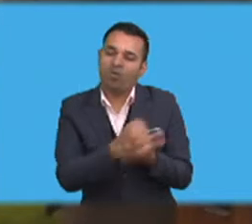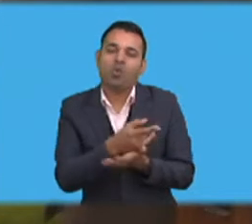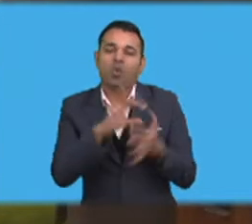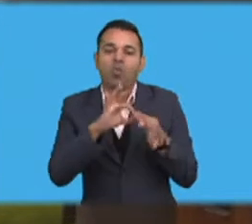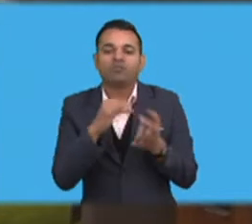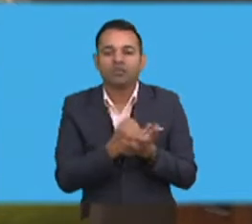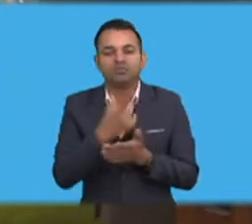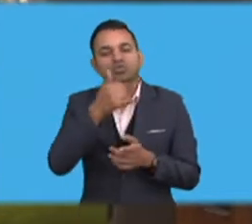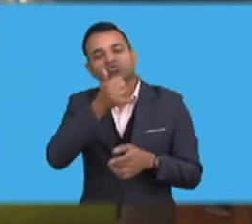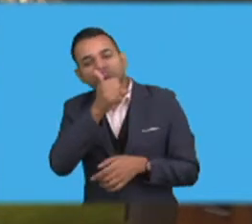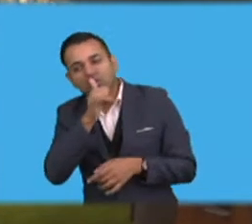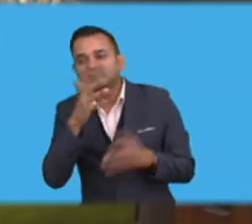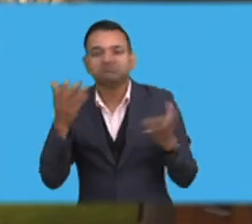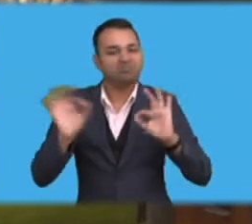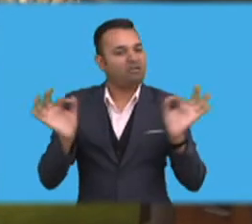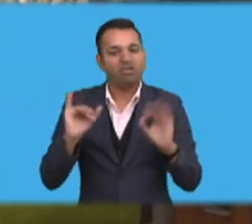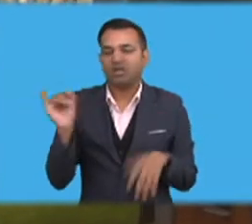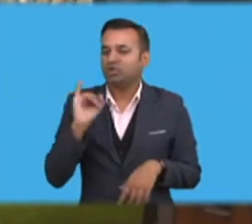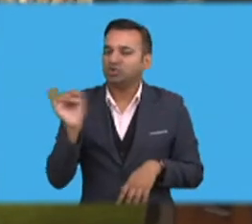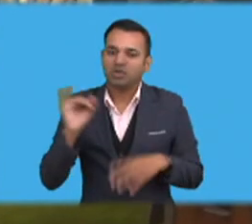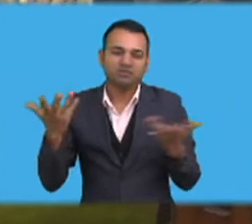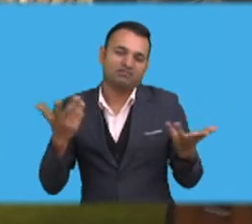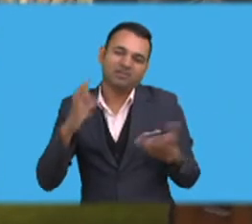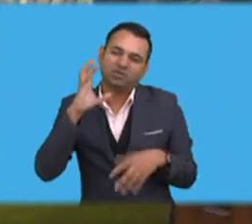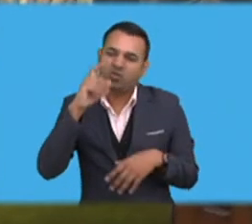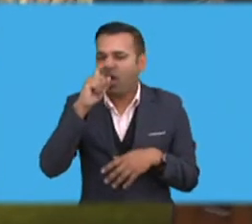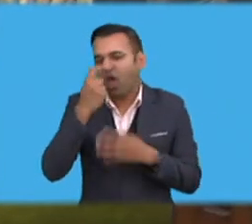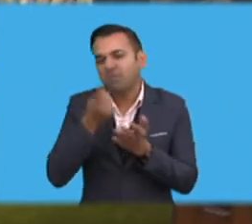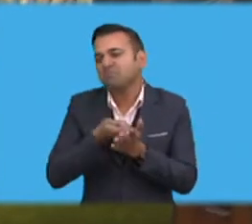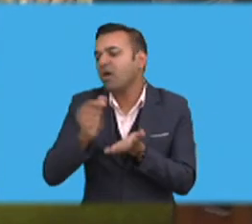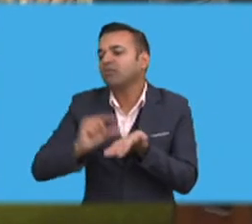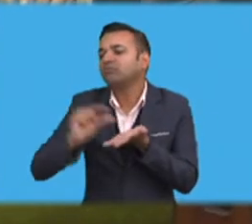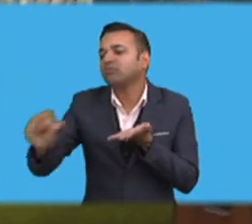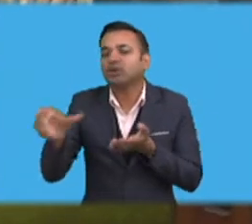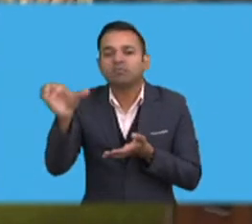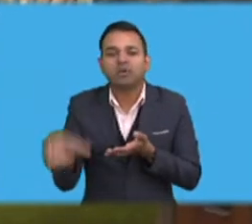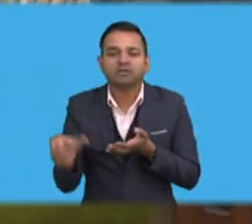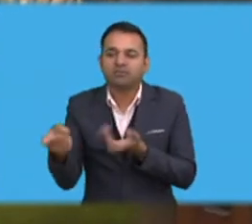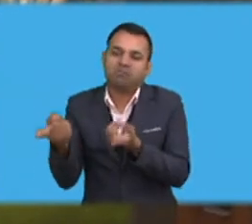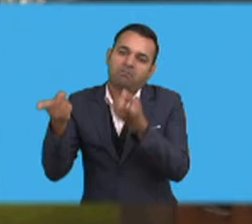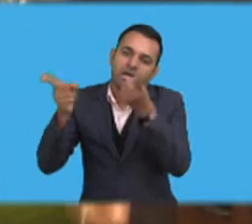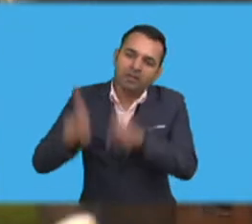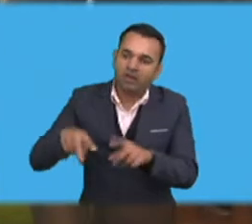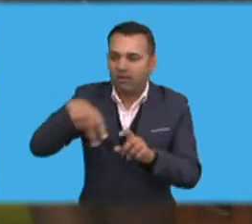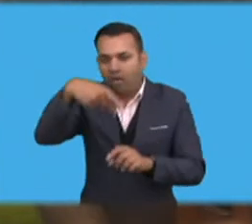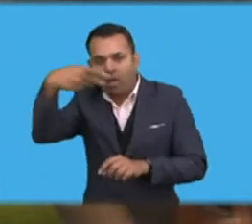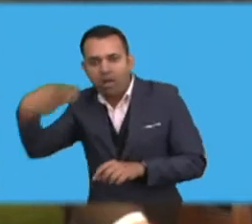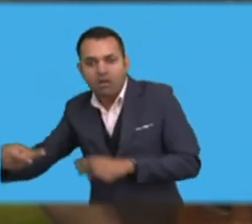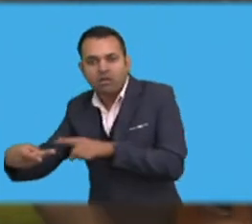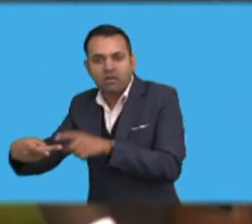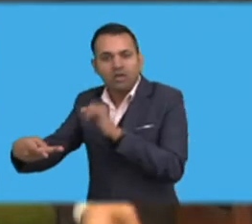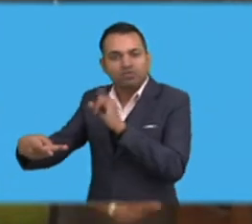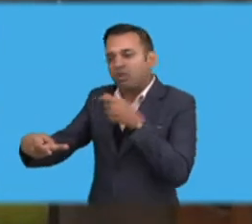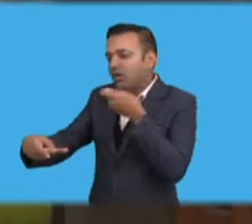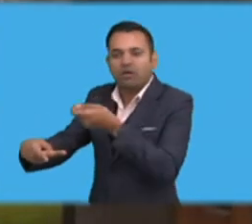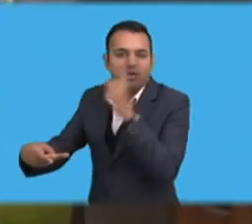and the victims of motor vehicle accidents often waited for years to get compensation, and indeed some lawyers became what we call third-party